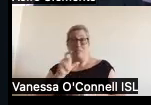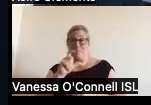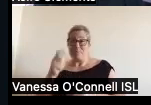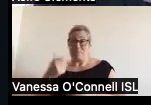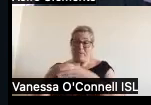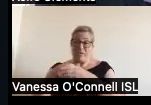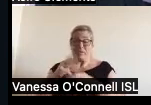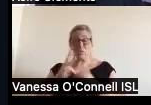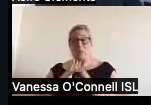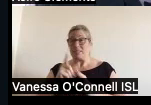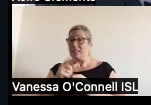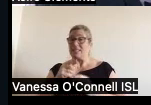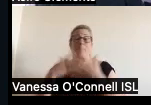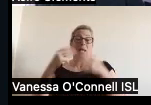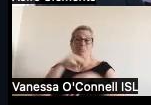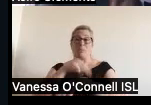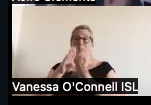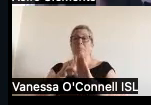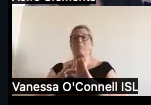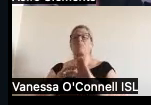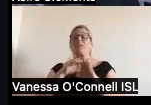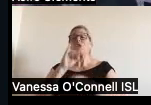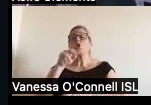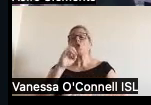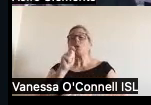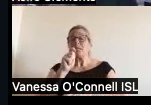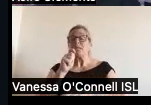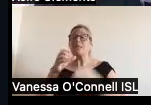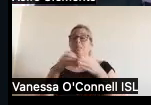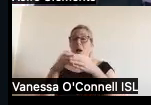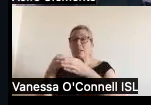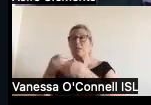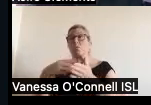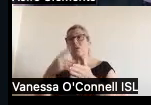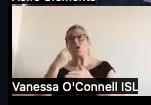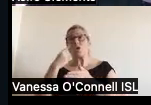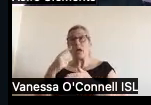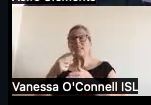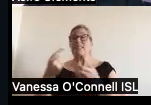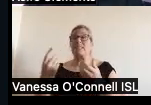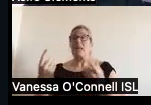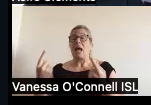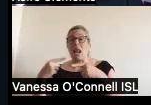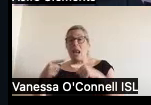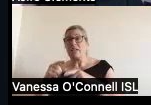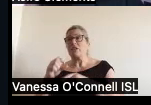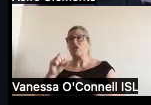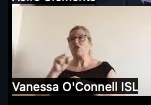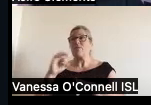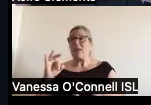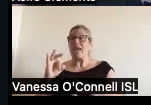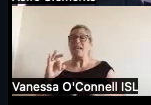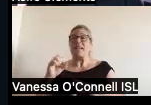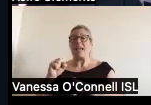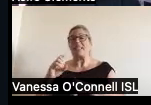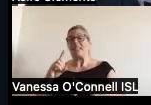unionist parties. And when you move to Alliance, Sinn Féin, SDLP, they're all, I mean, not where they should be, they're not 50%, but they're all